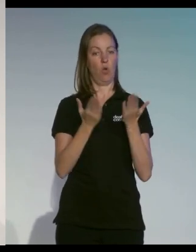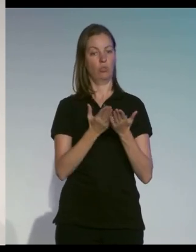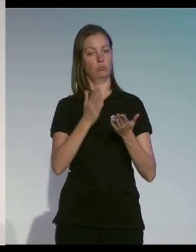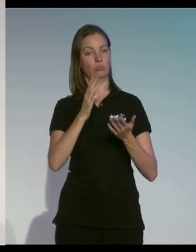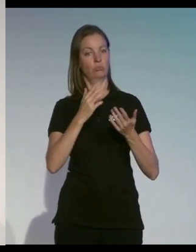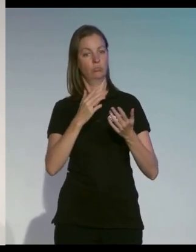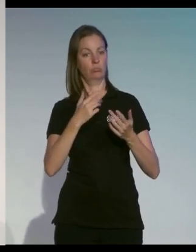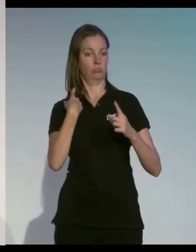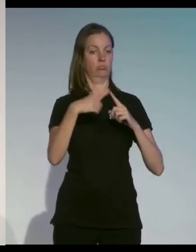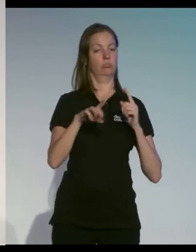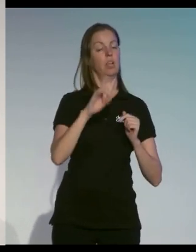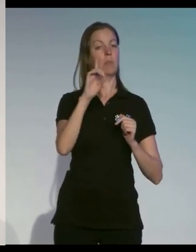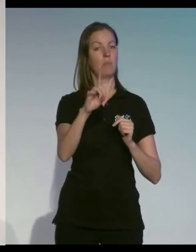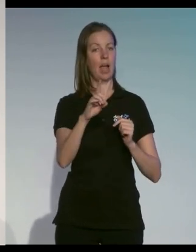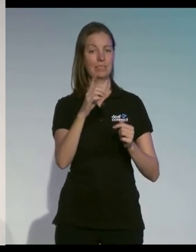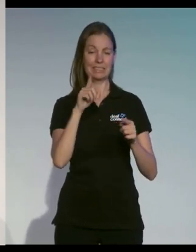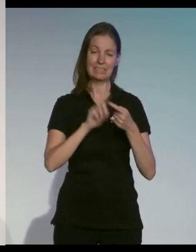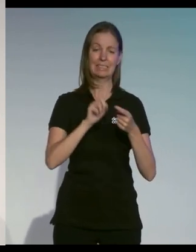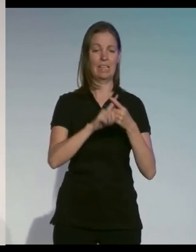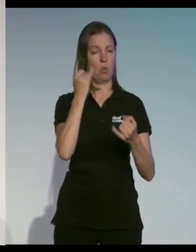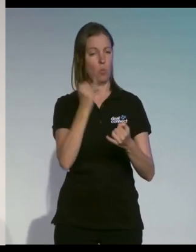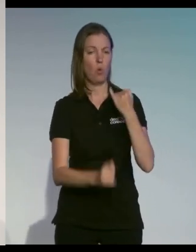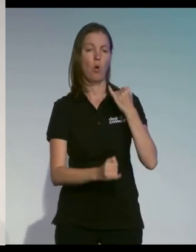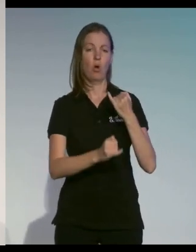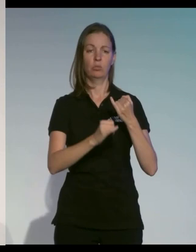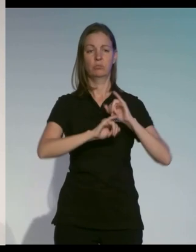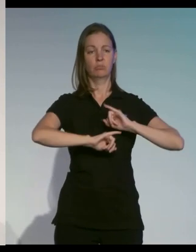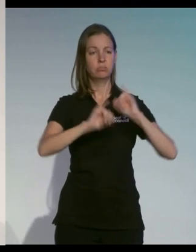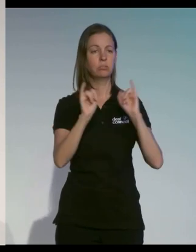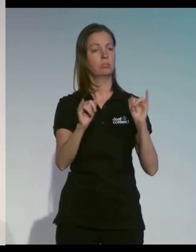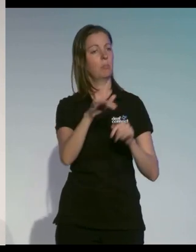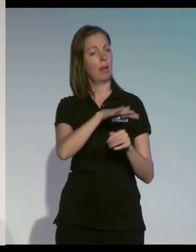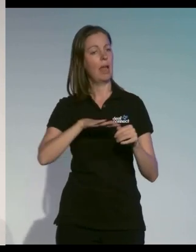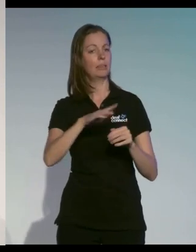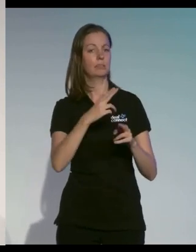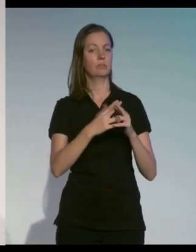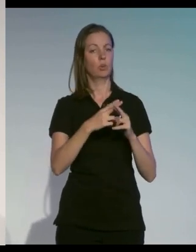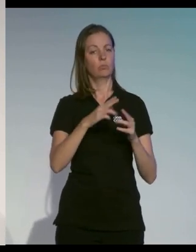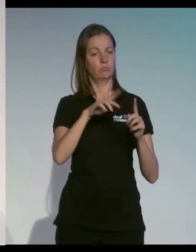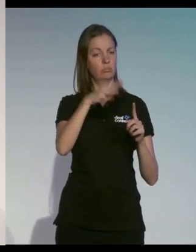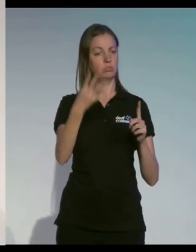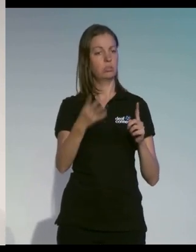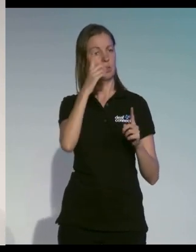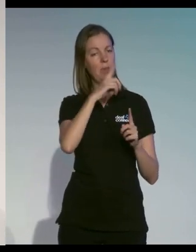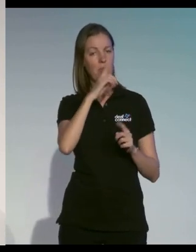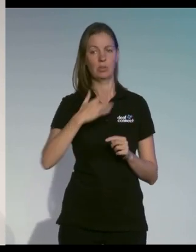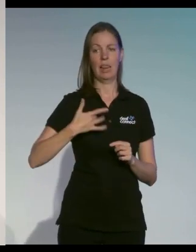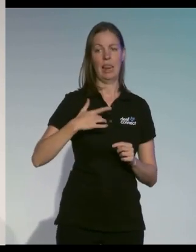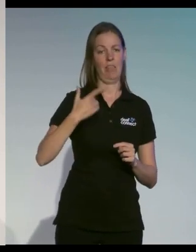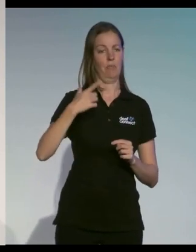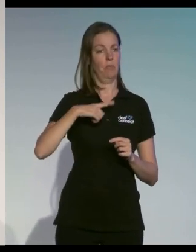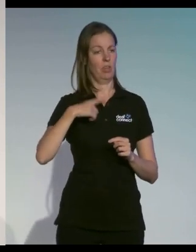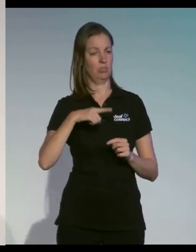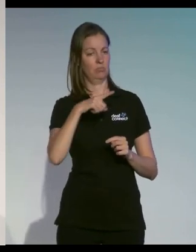live because of the violence and the homophobia that exists in society. So the law has